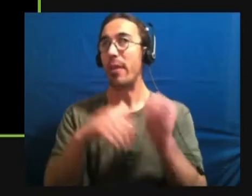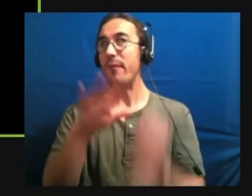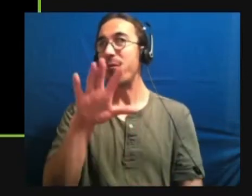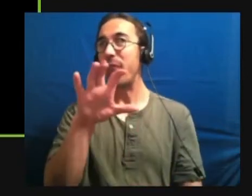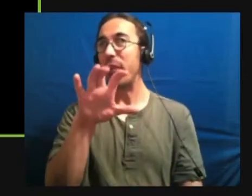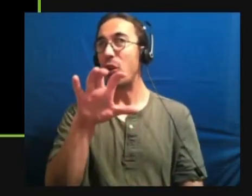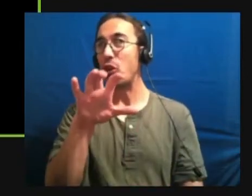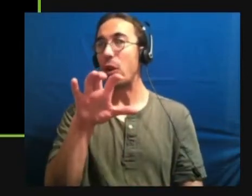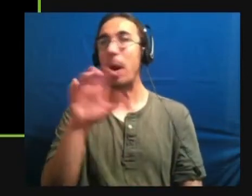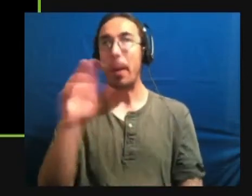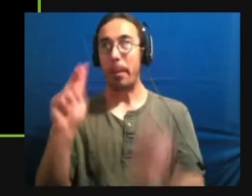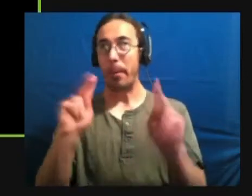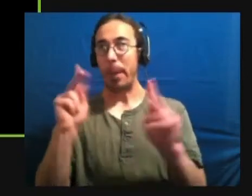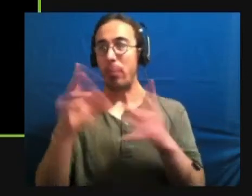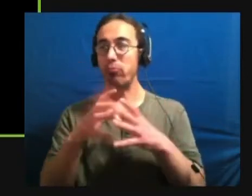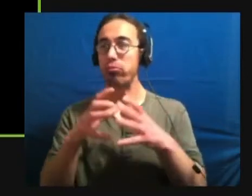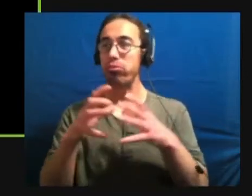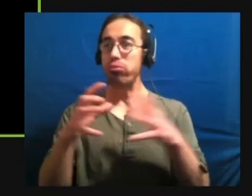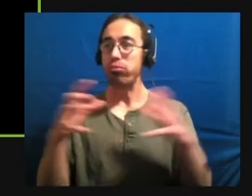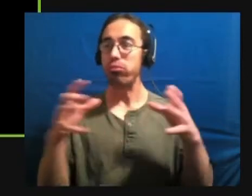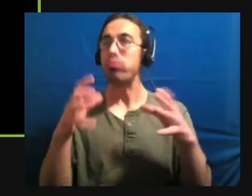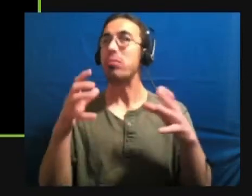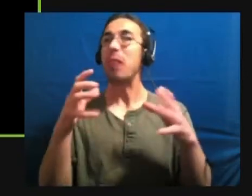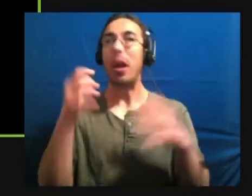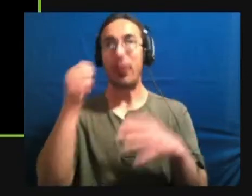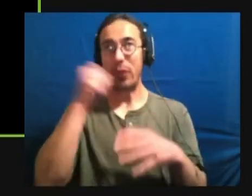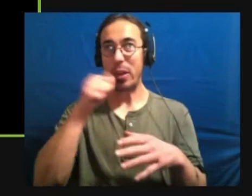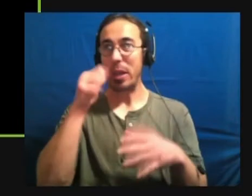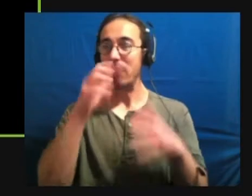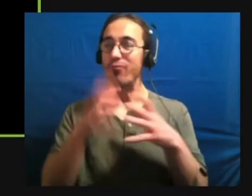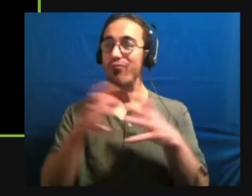and we grow every day. And